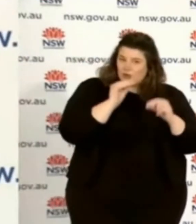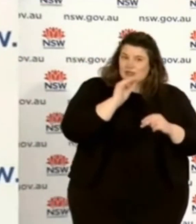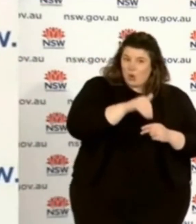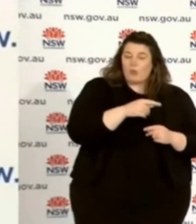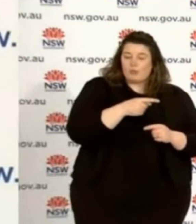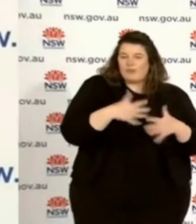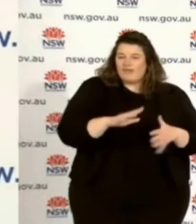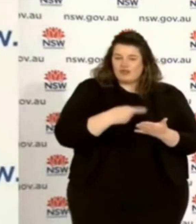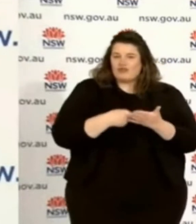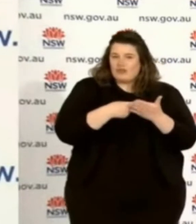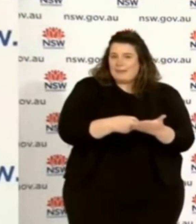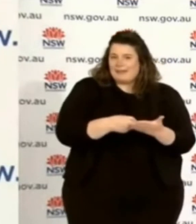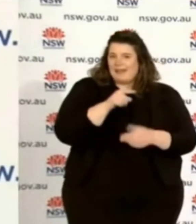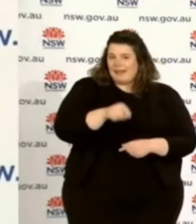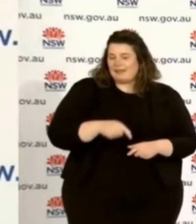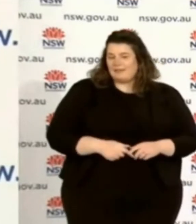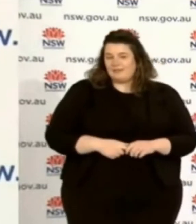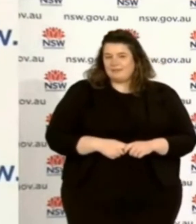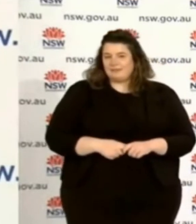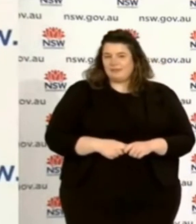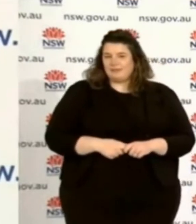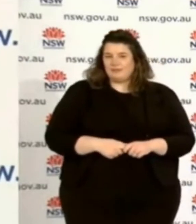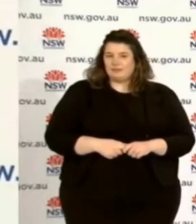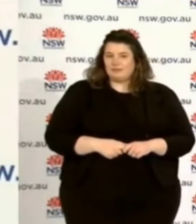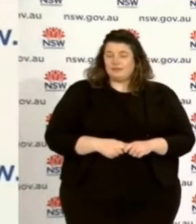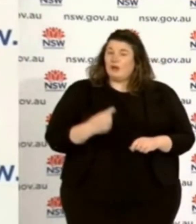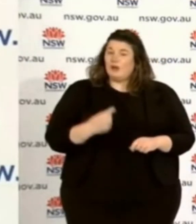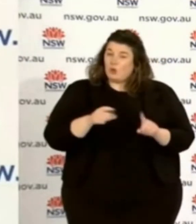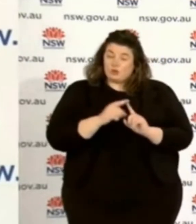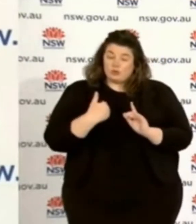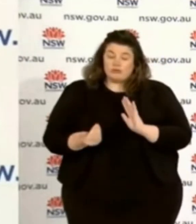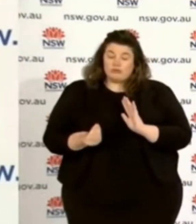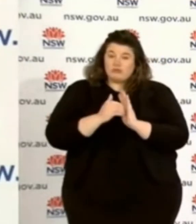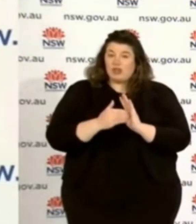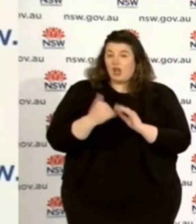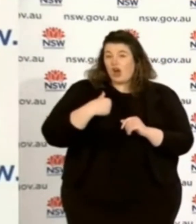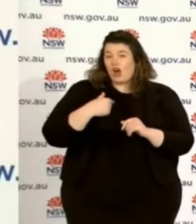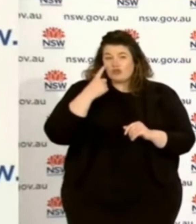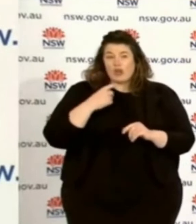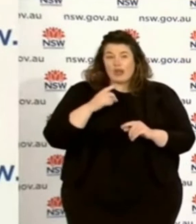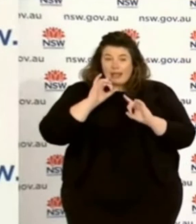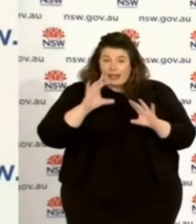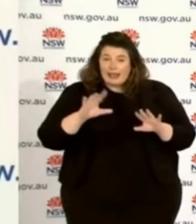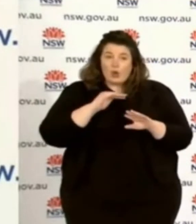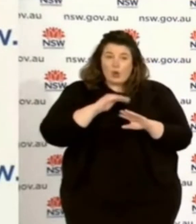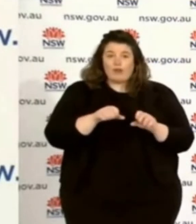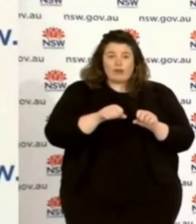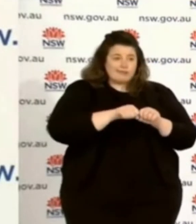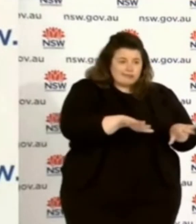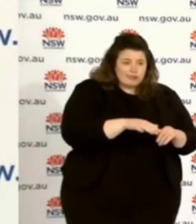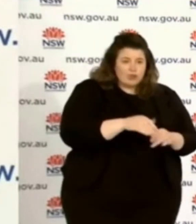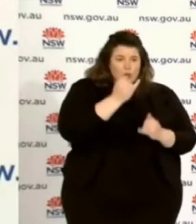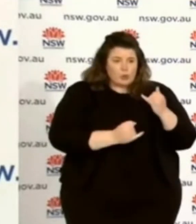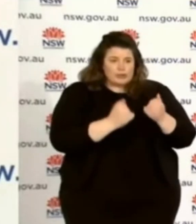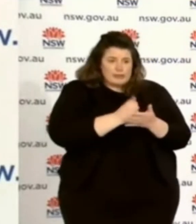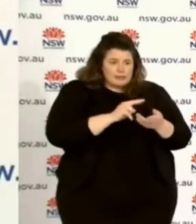put forward that recommendation already. But at any time, I want to also make this point clear. I was very clear on the qualifications about outbreaks or high numbers of